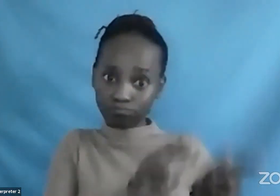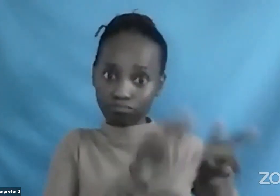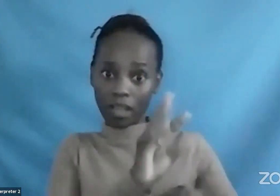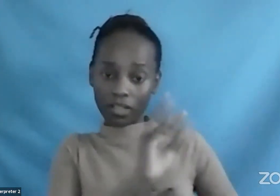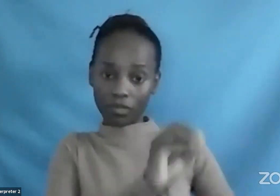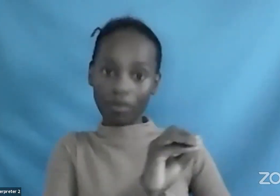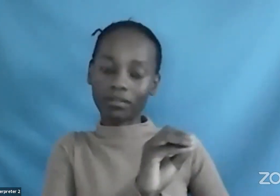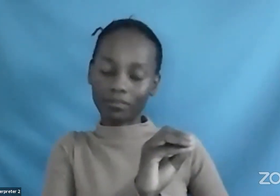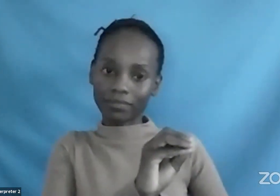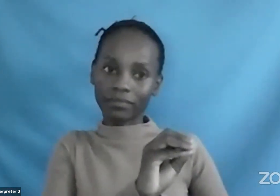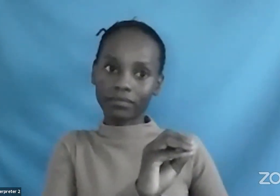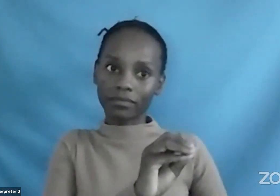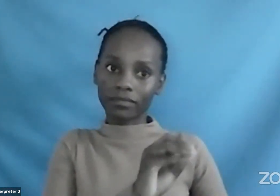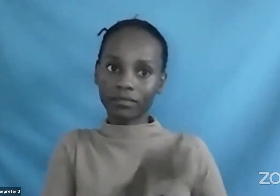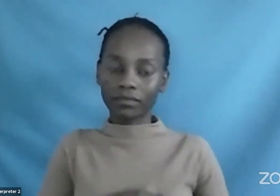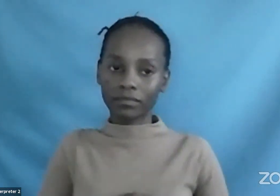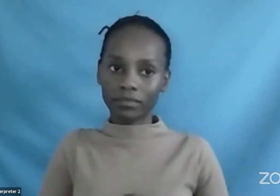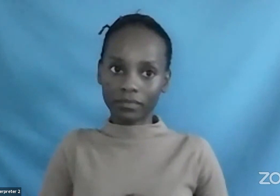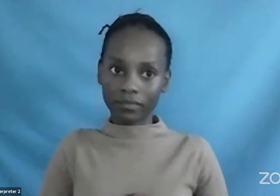to